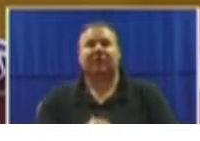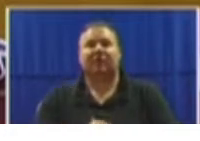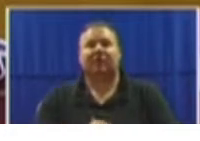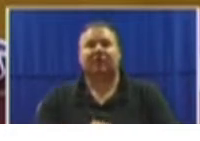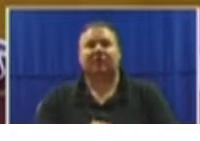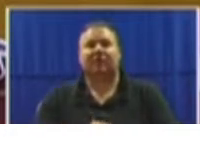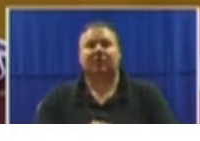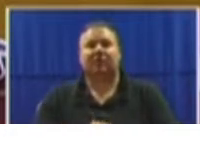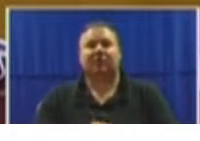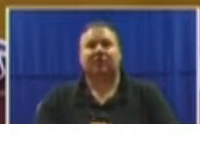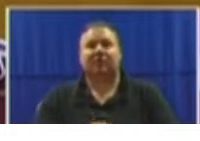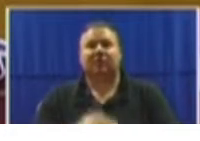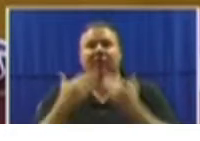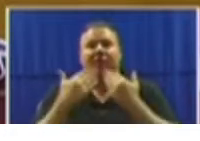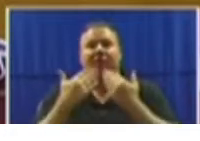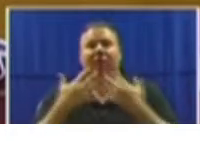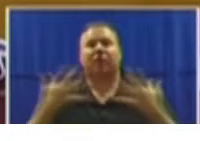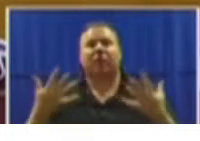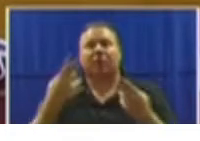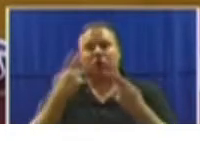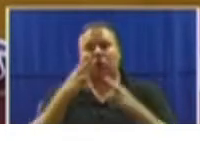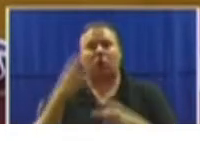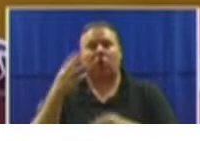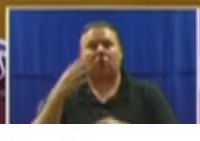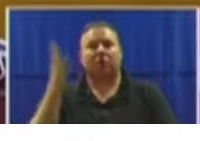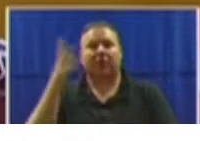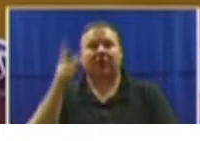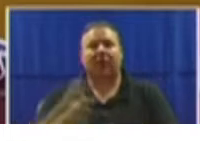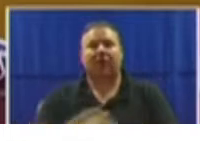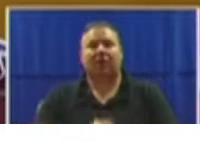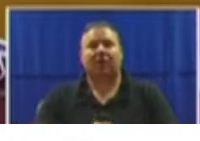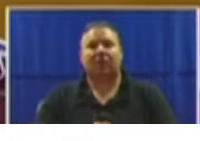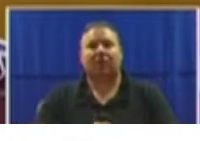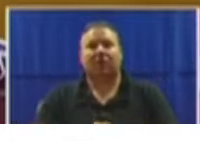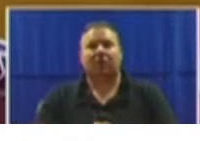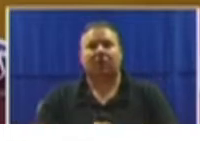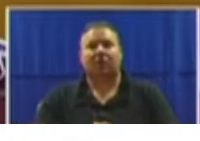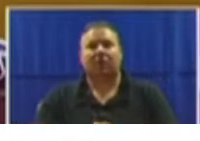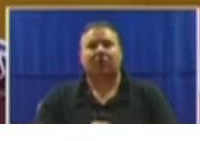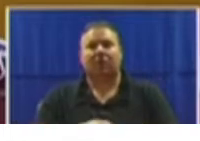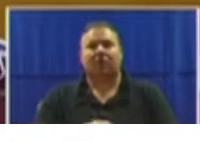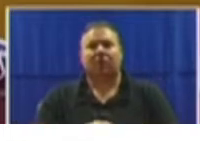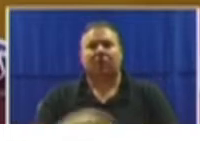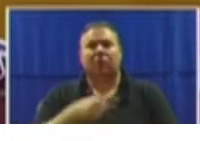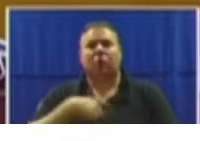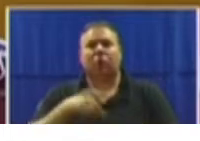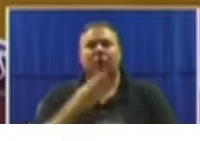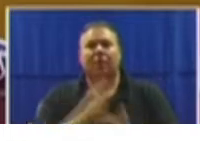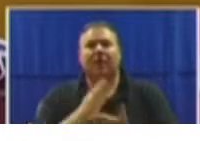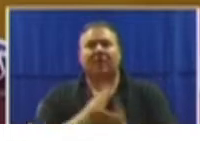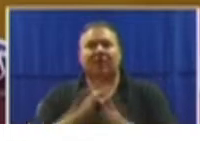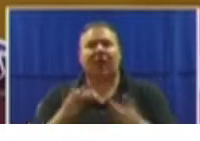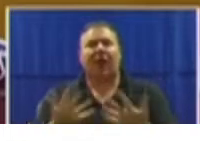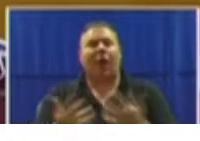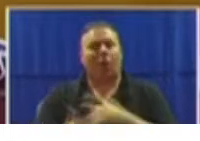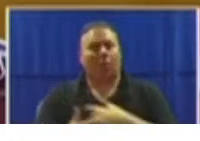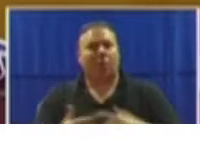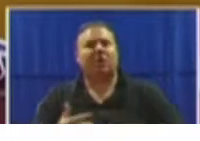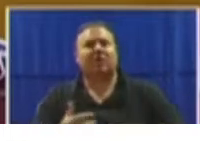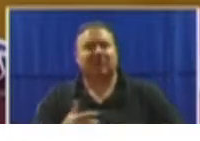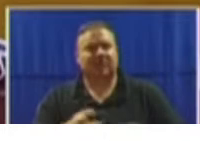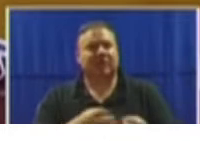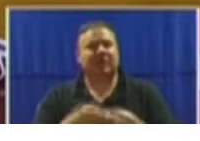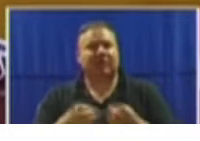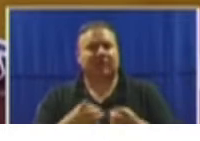Thank you very much, Honorable Speaker. Honorable Speaker, we must allow the President to deal with cabinet